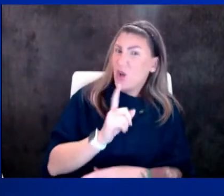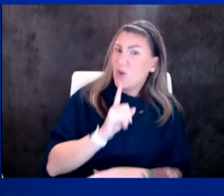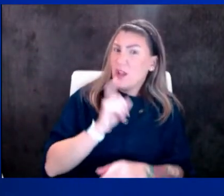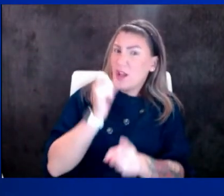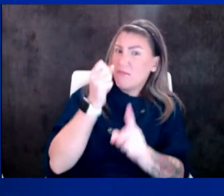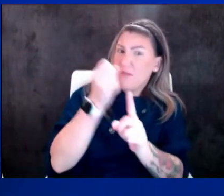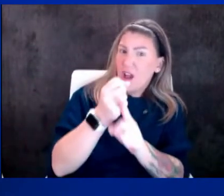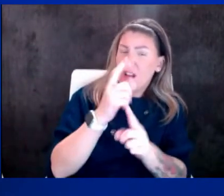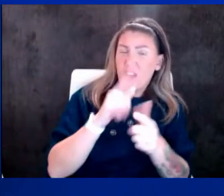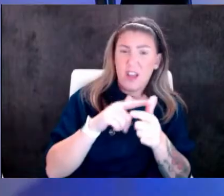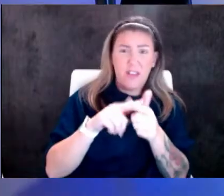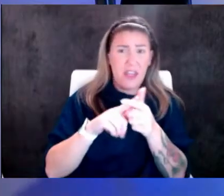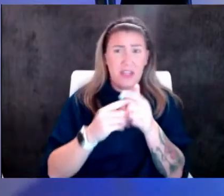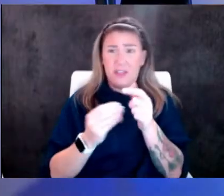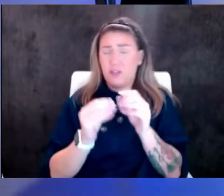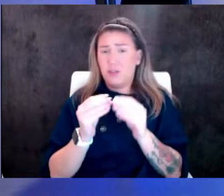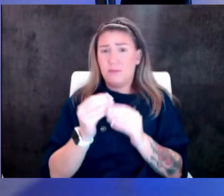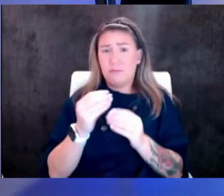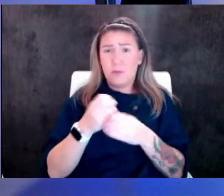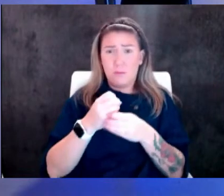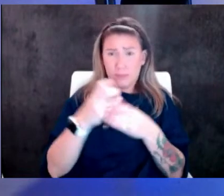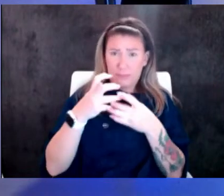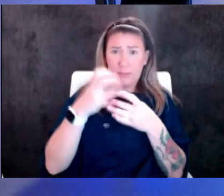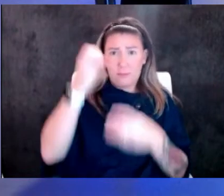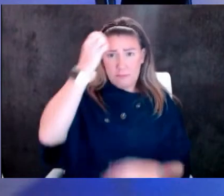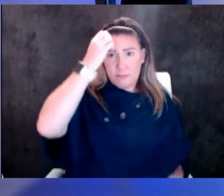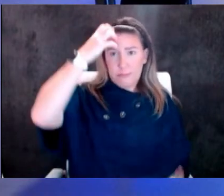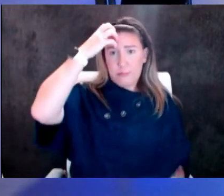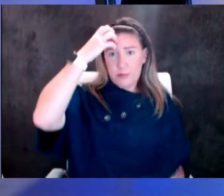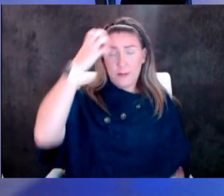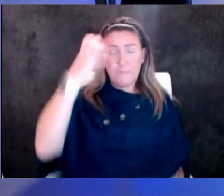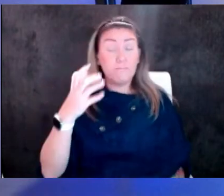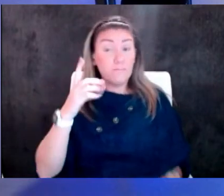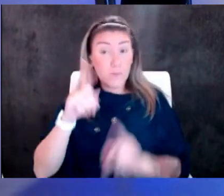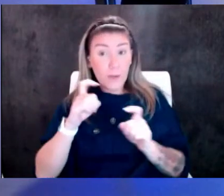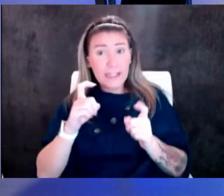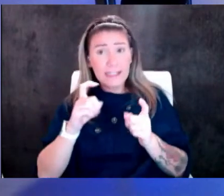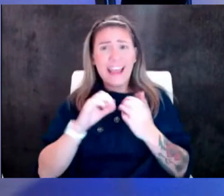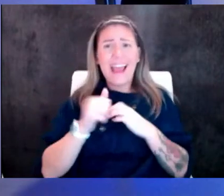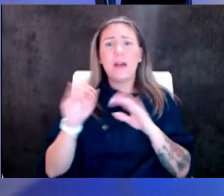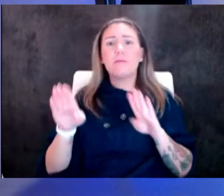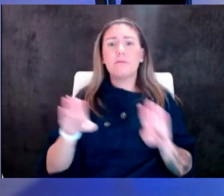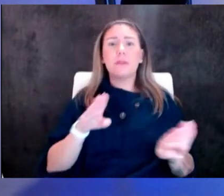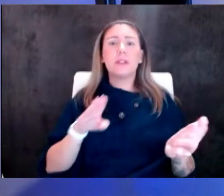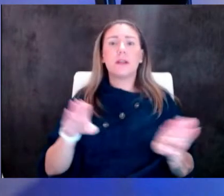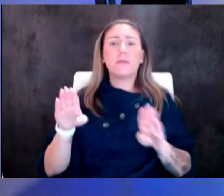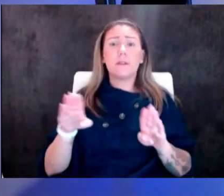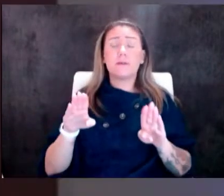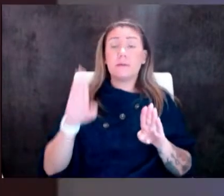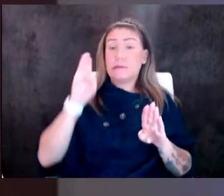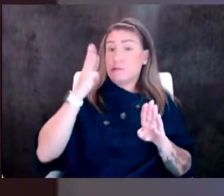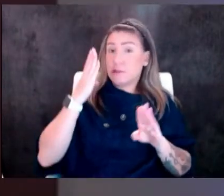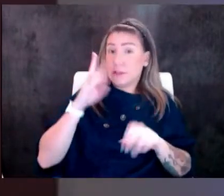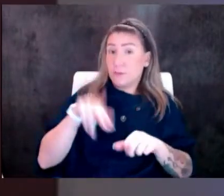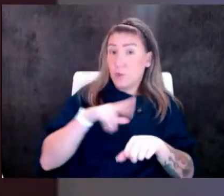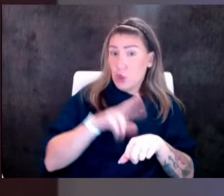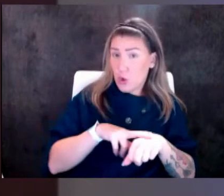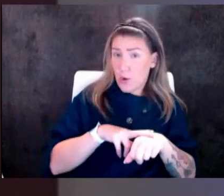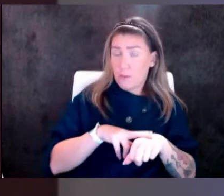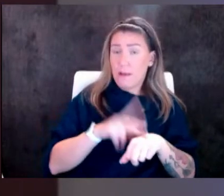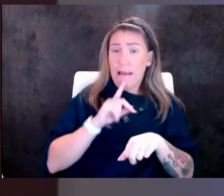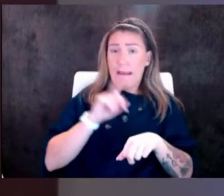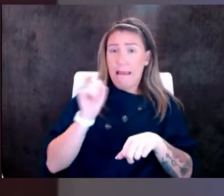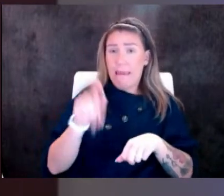But again, the questions we'd be asking is, how is your child behaving? Do they seem normal? And frankly, I ask the question a lot of